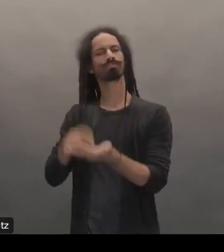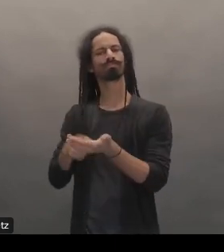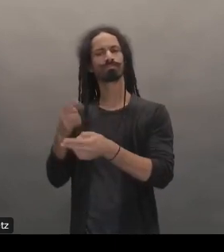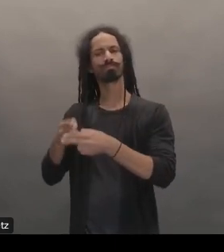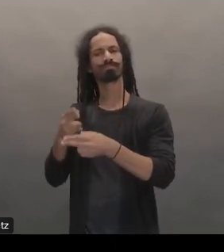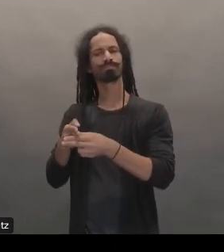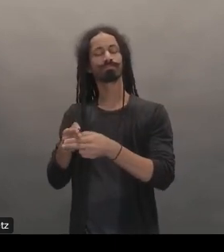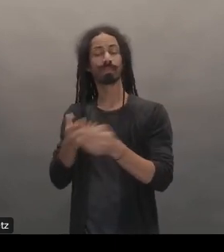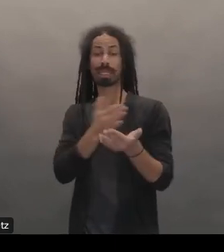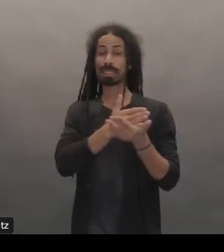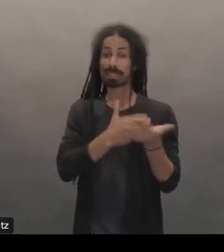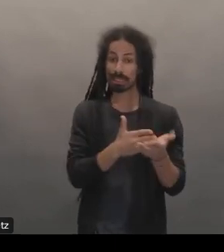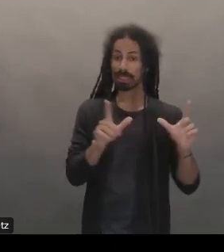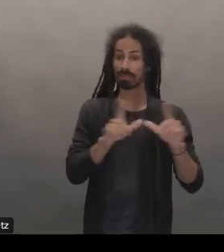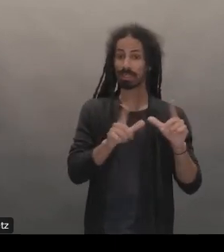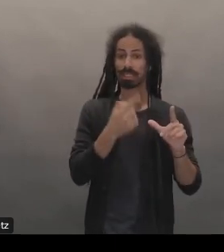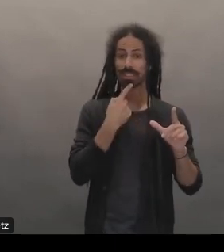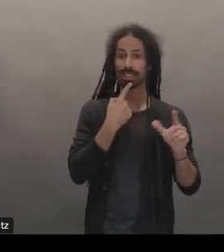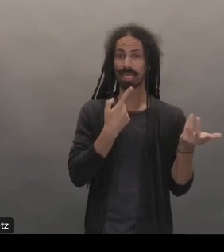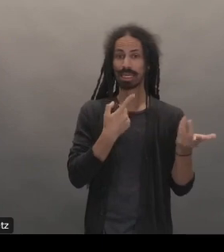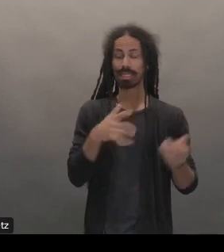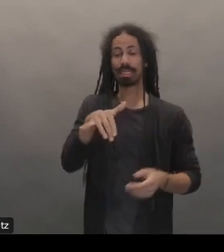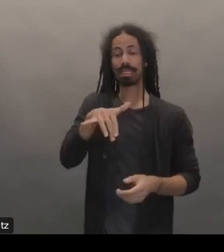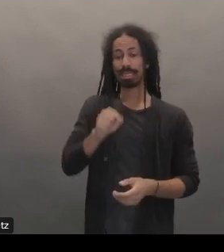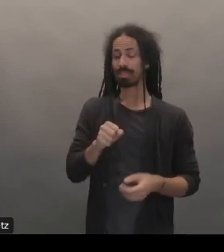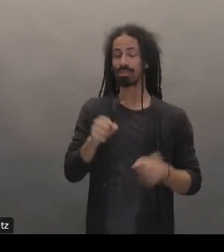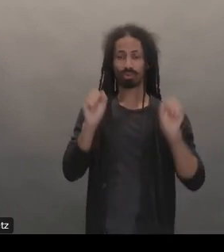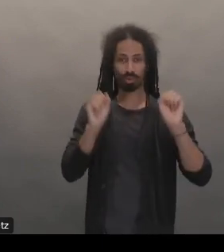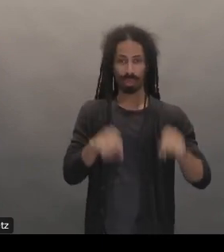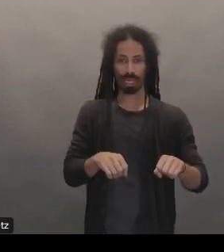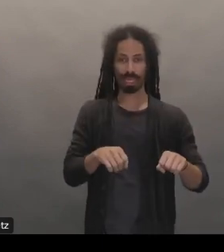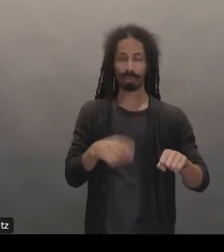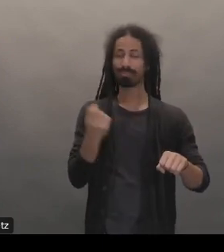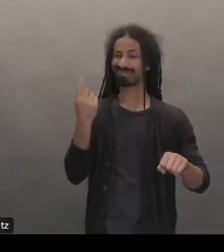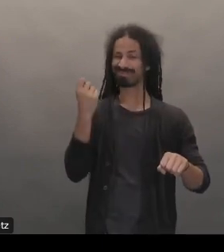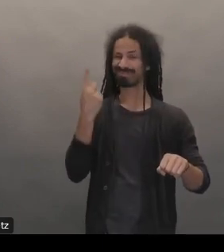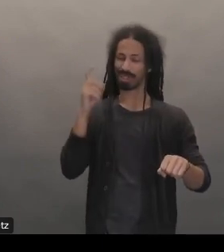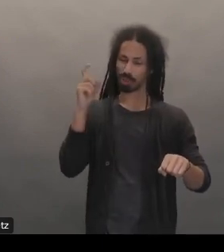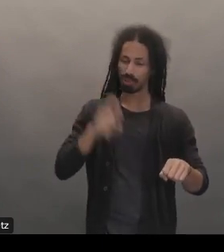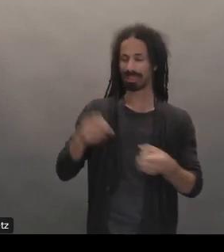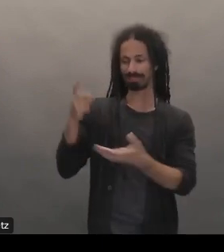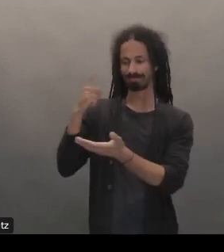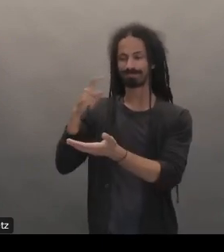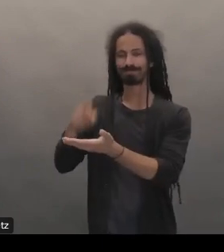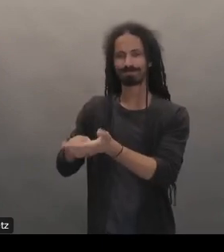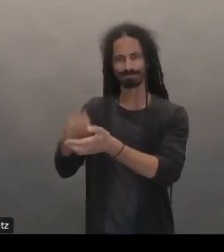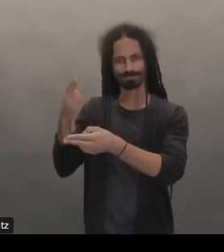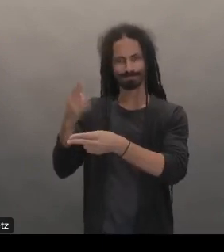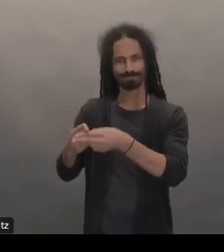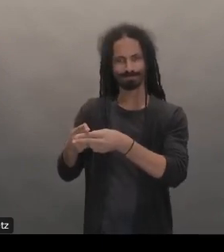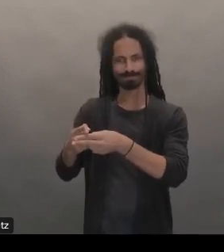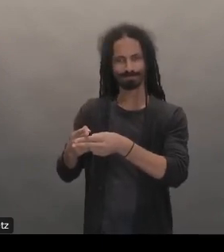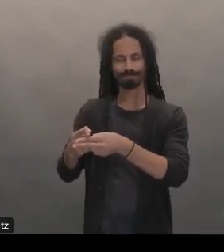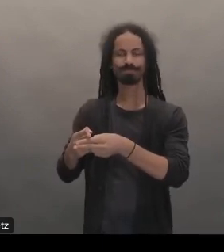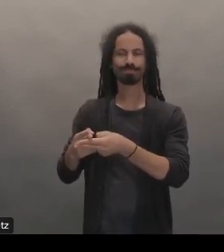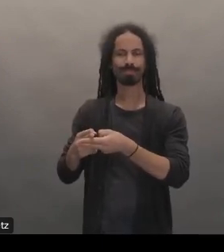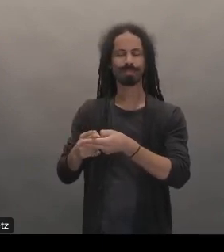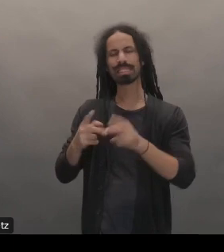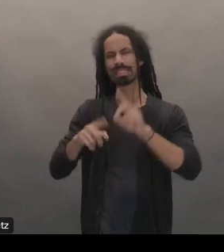absolutely not, you can use it, but you must provide attribution if you do, right? There are different types of